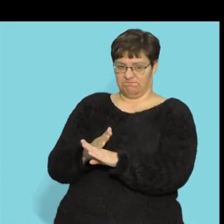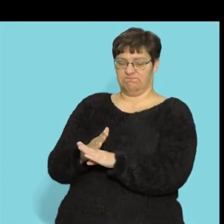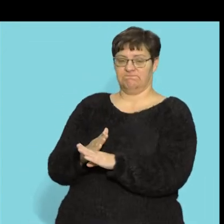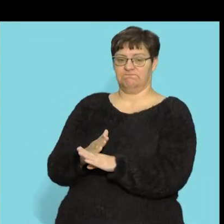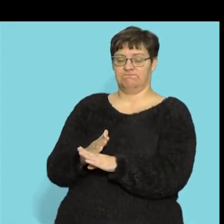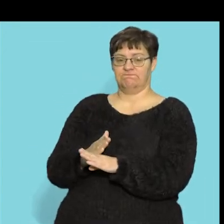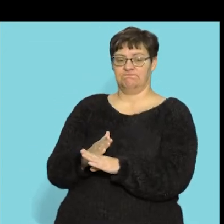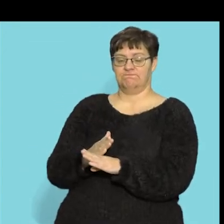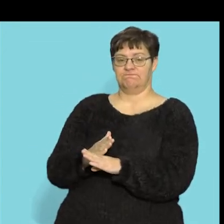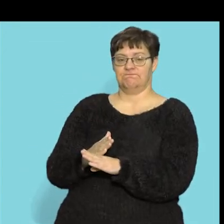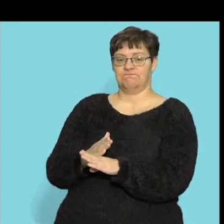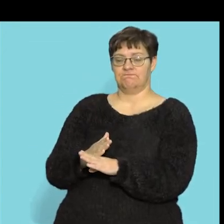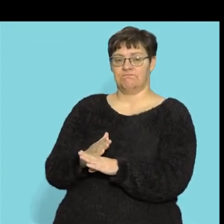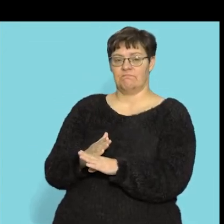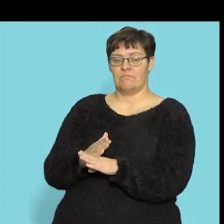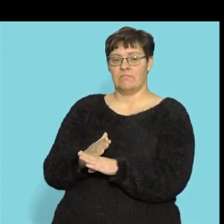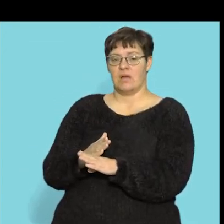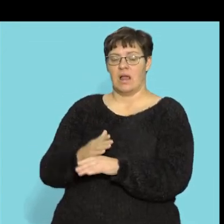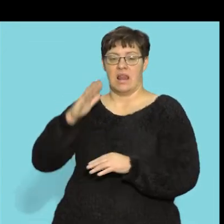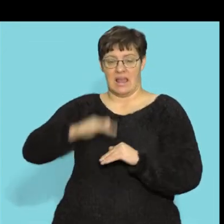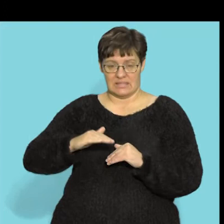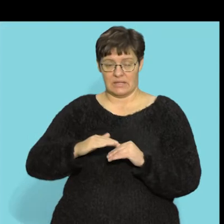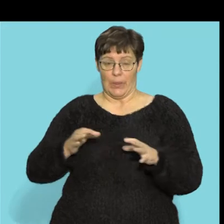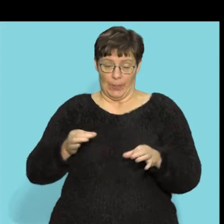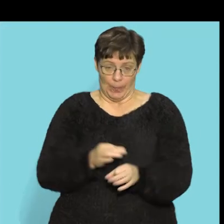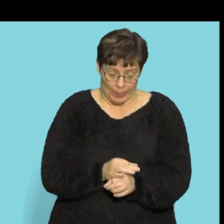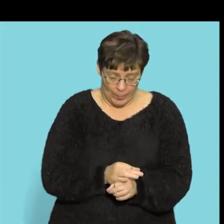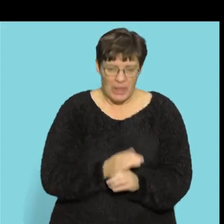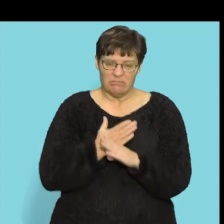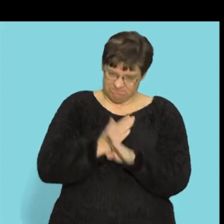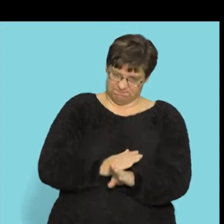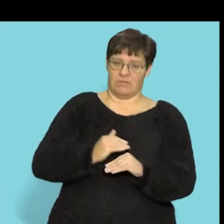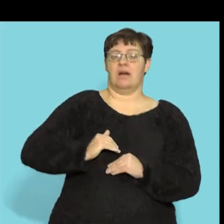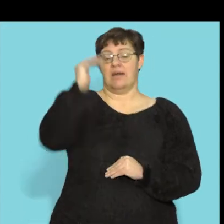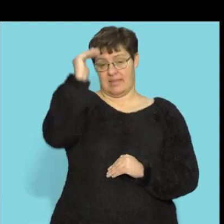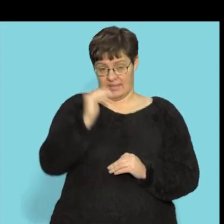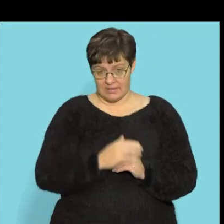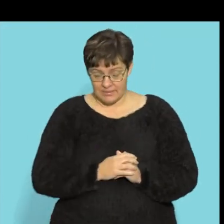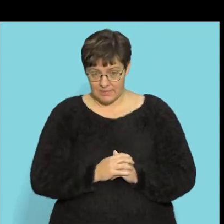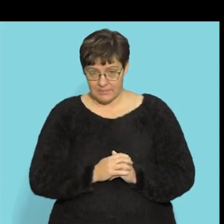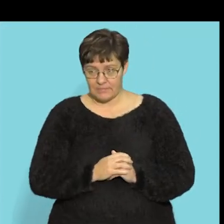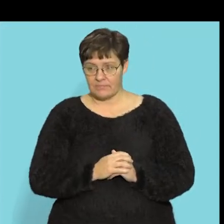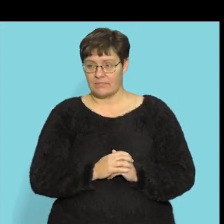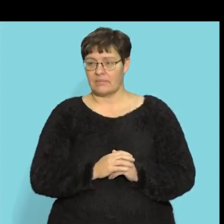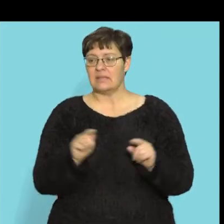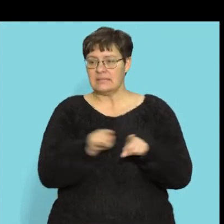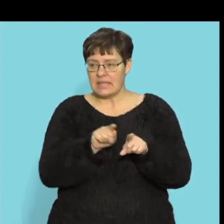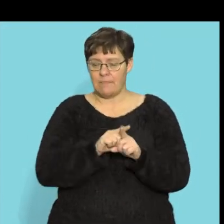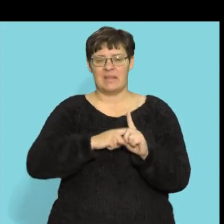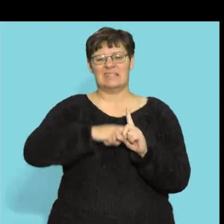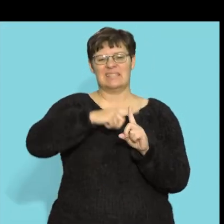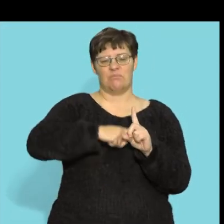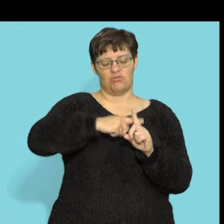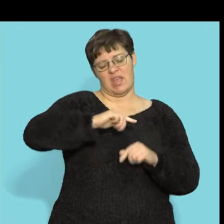also speak about temperature in terms of the average kinetic energy of particles. Okay,